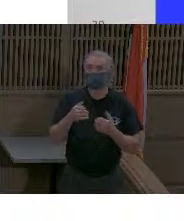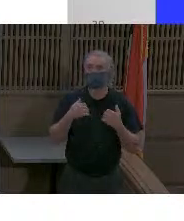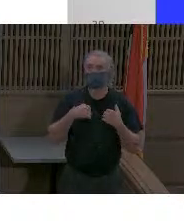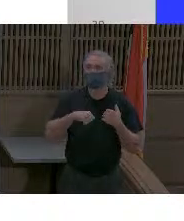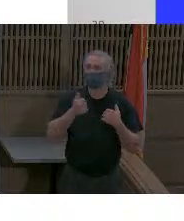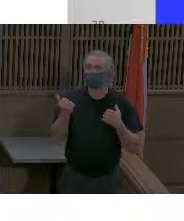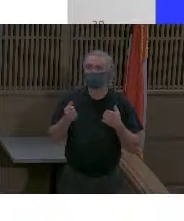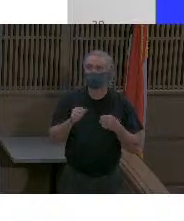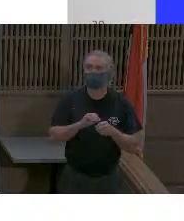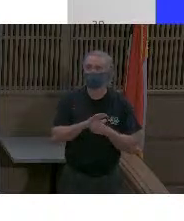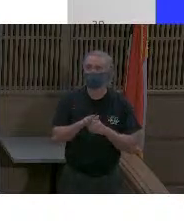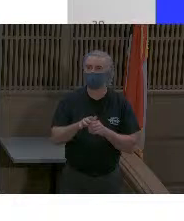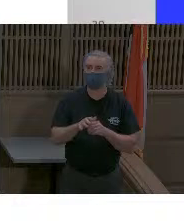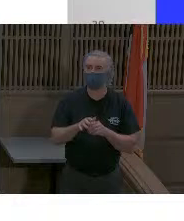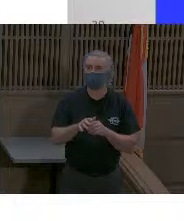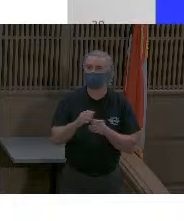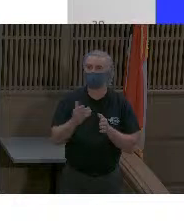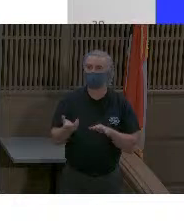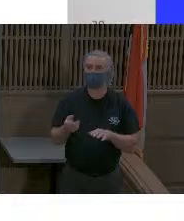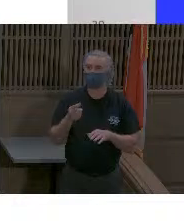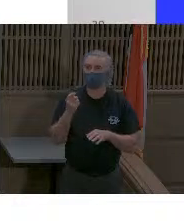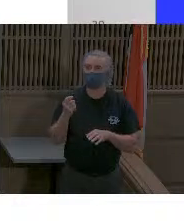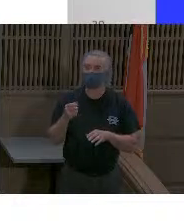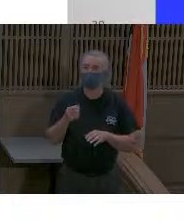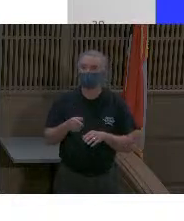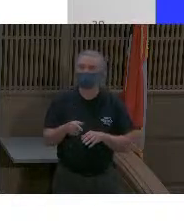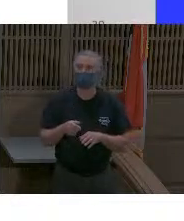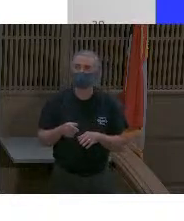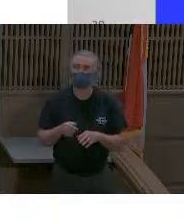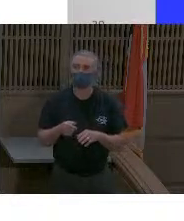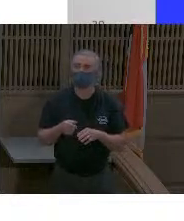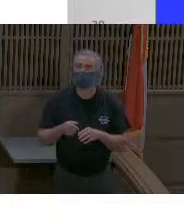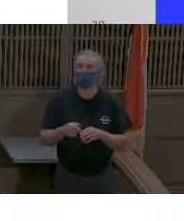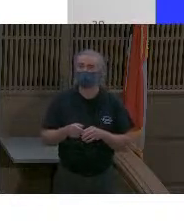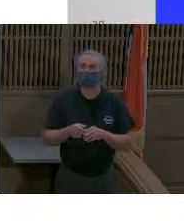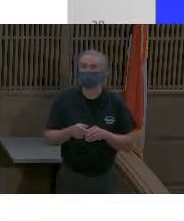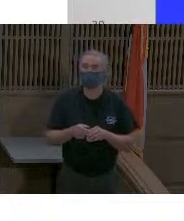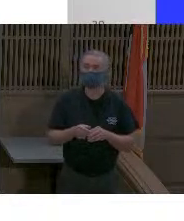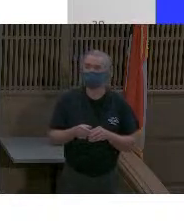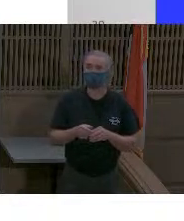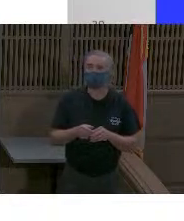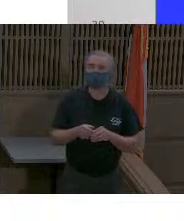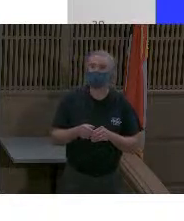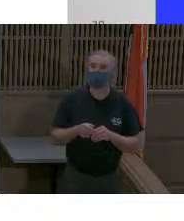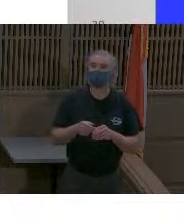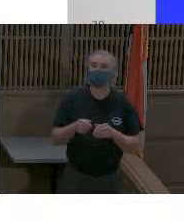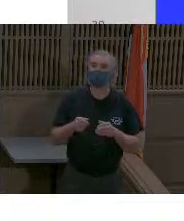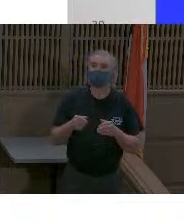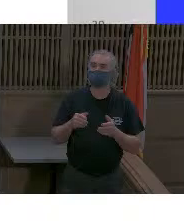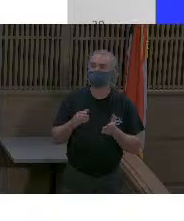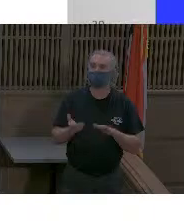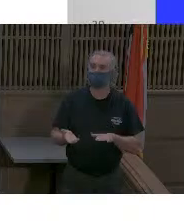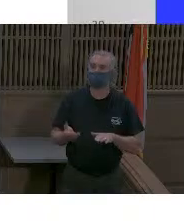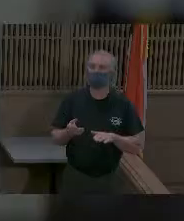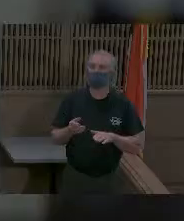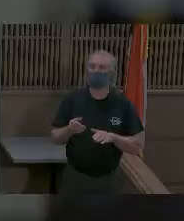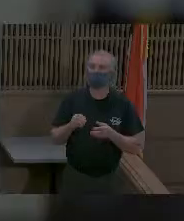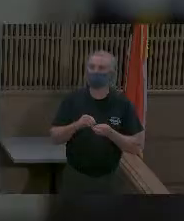death. So I'm going to have to add that number to it. So I don't know how many more deaths we're going to get between here and next week. But like I said, the death rate is on the